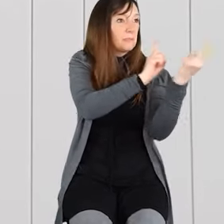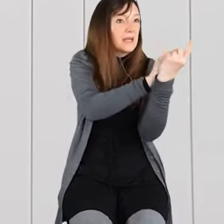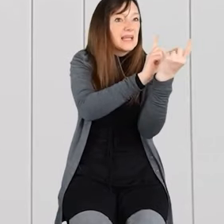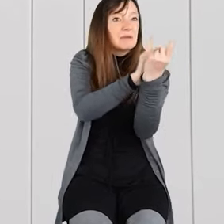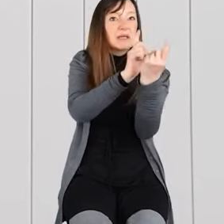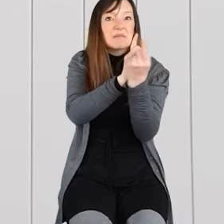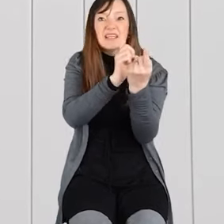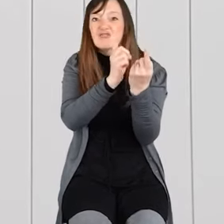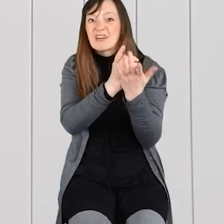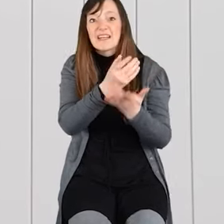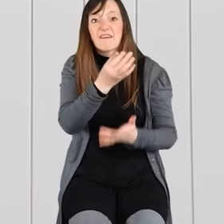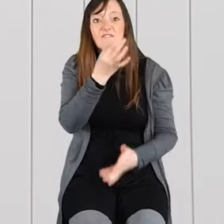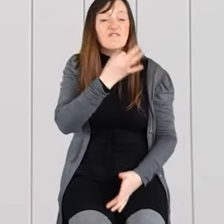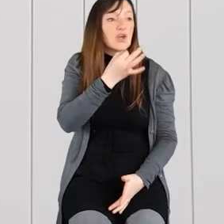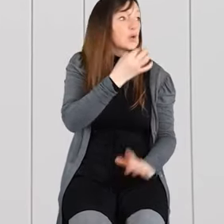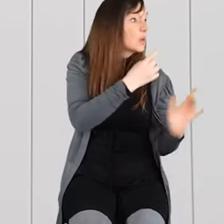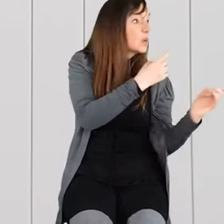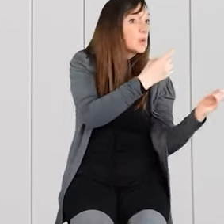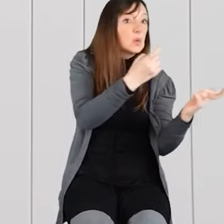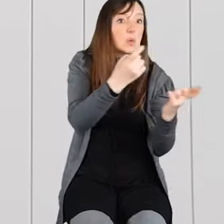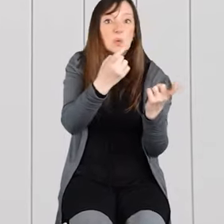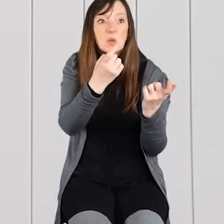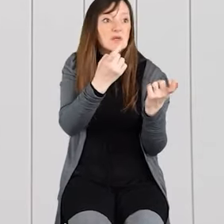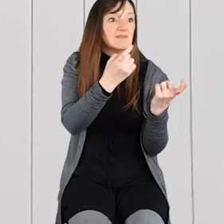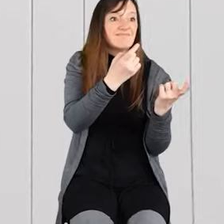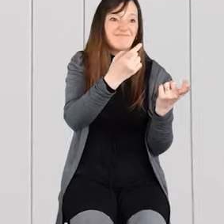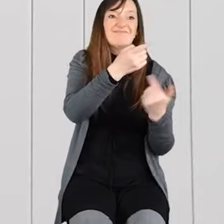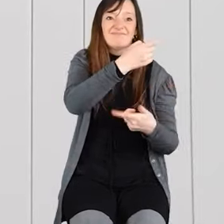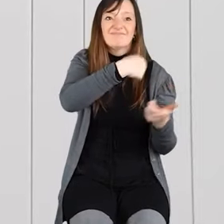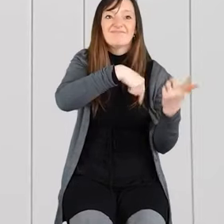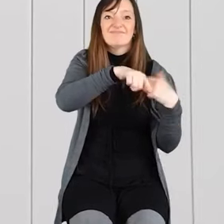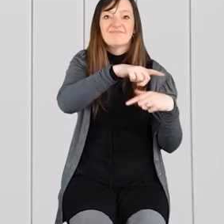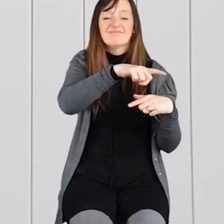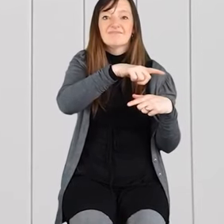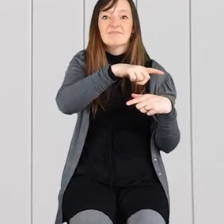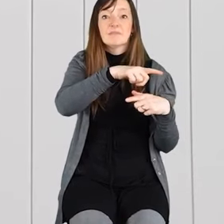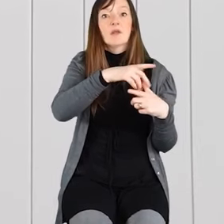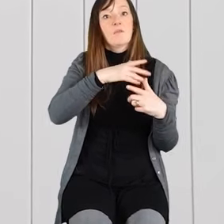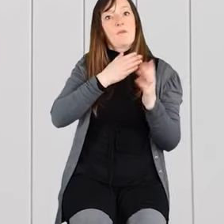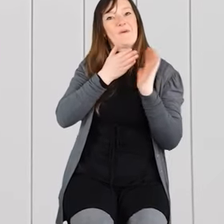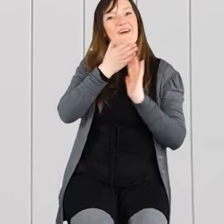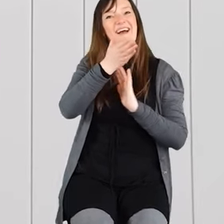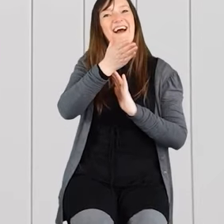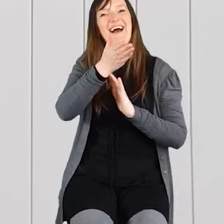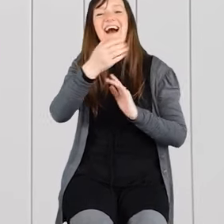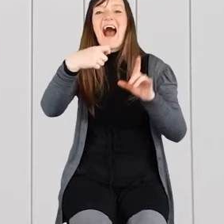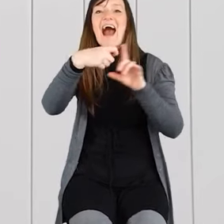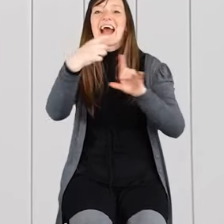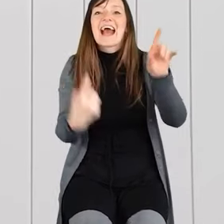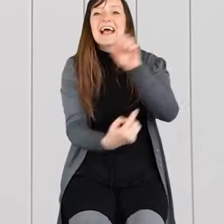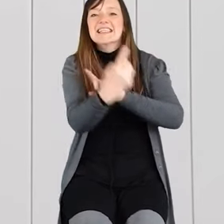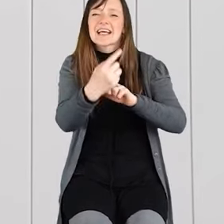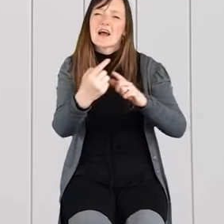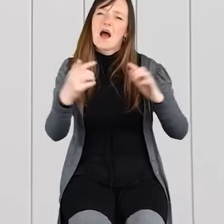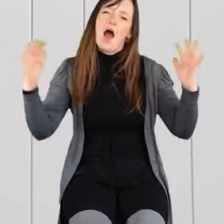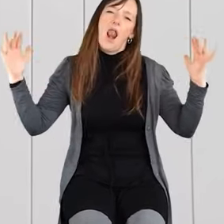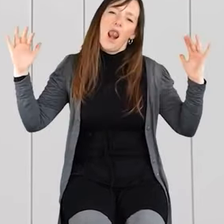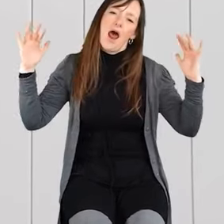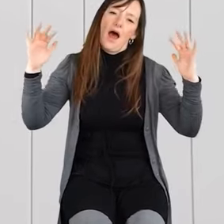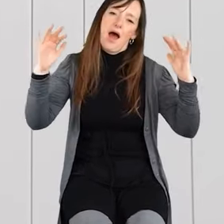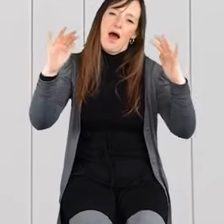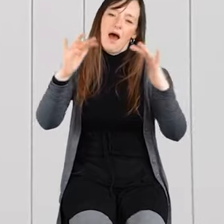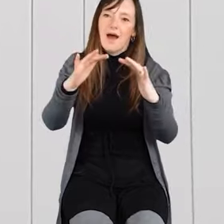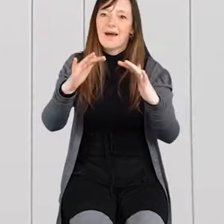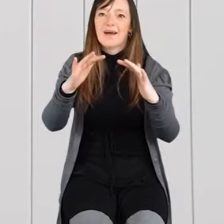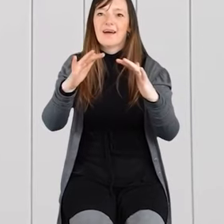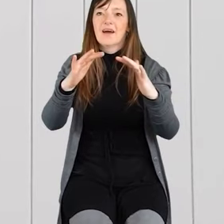together, and at times there have been few other ambassadors for Christ and his kingdom. When we've gathered at Keswick with